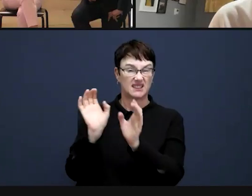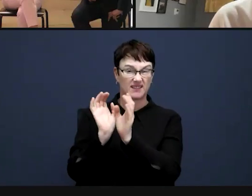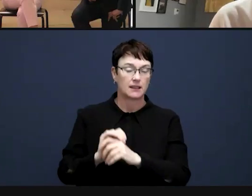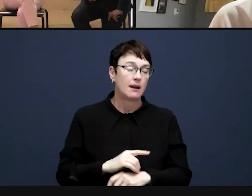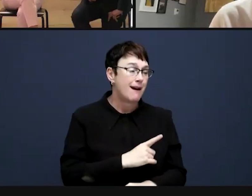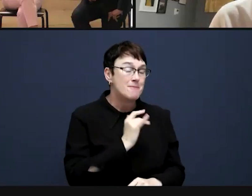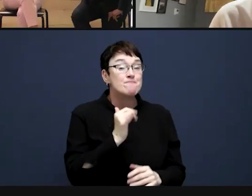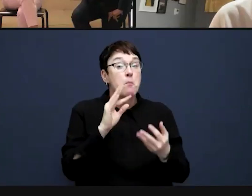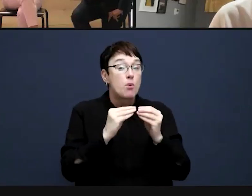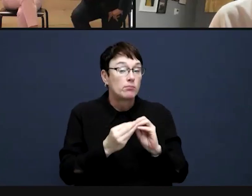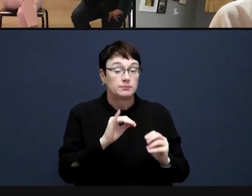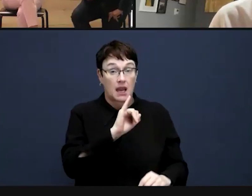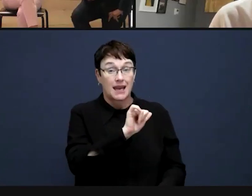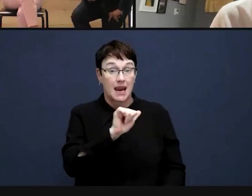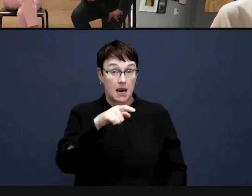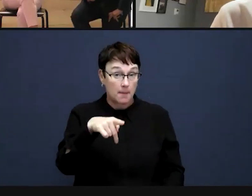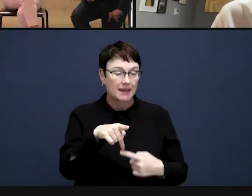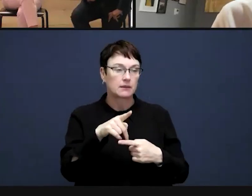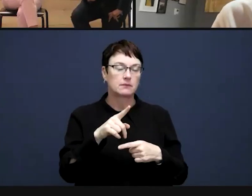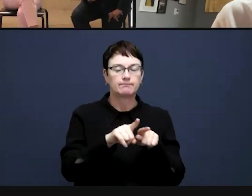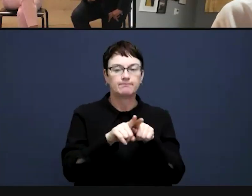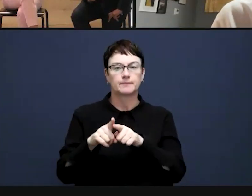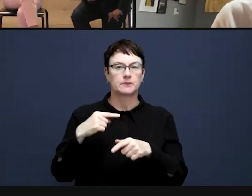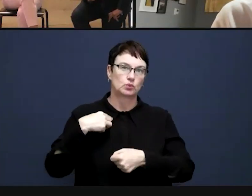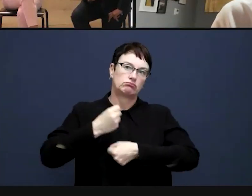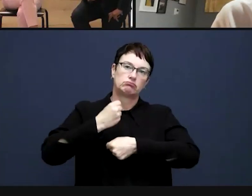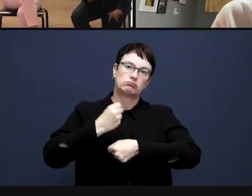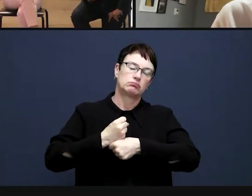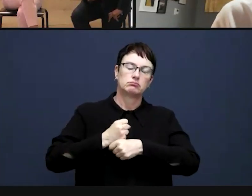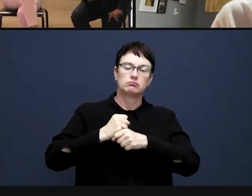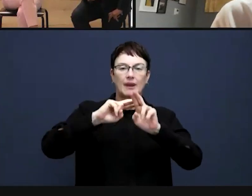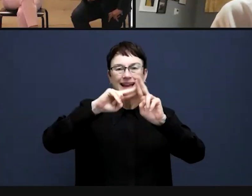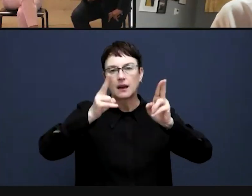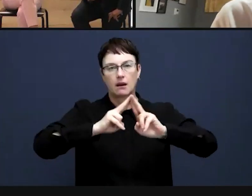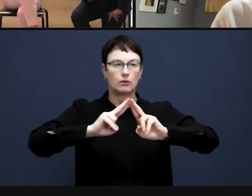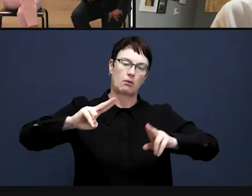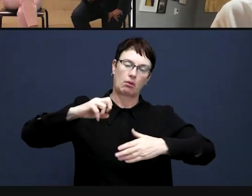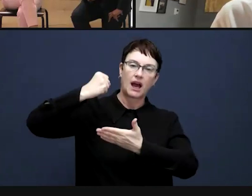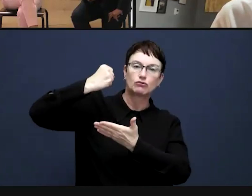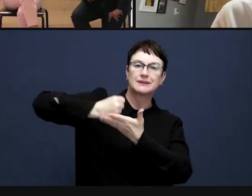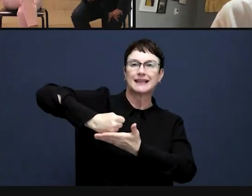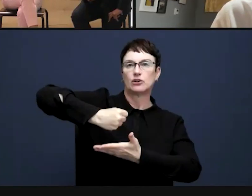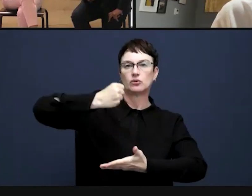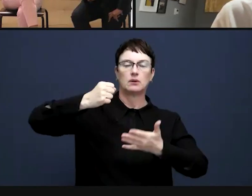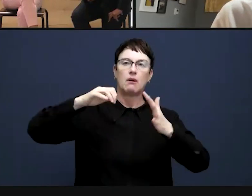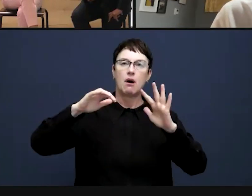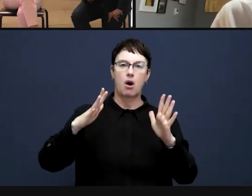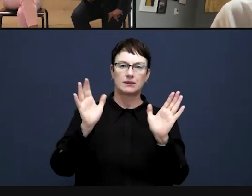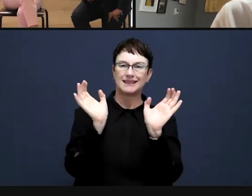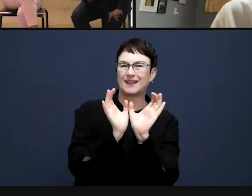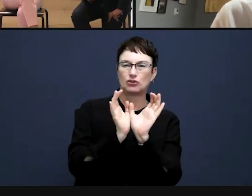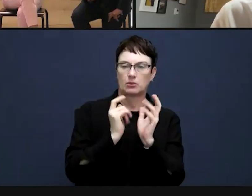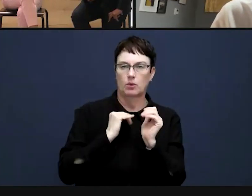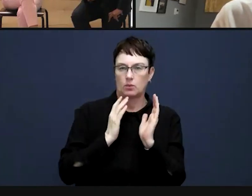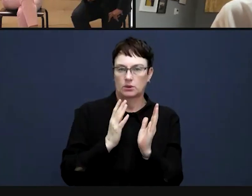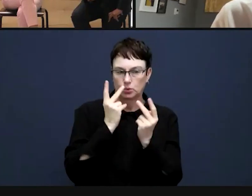on the international accreditation certification, whatever the organization that kind of make sure that the certifications we